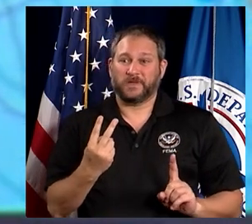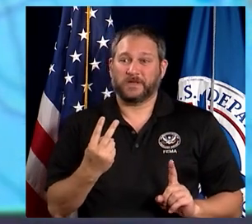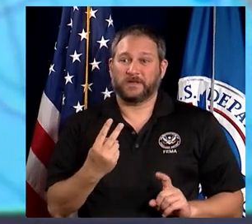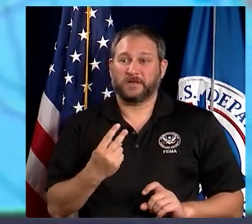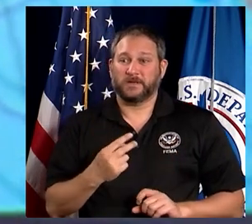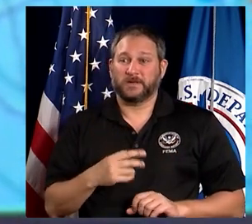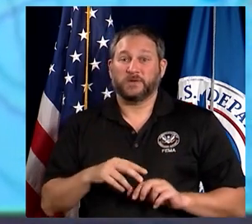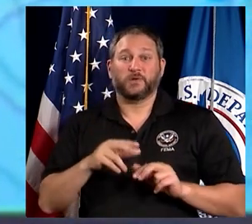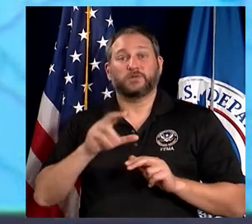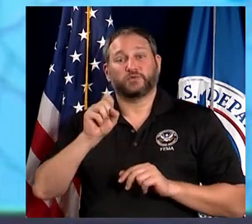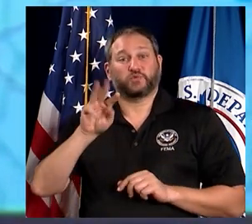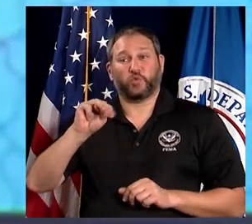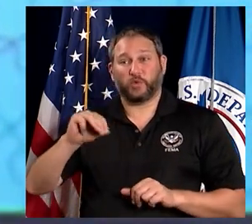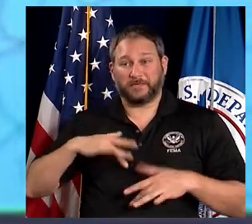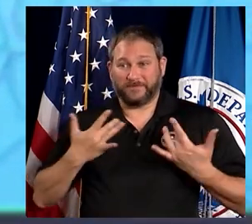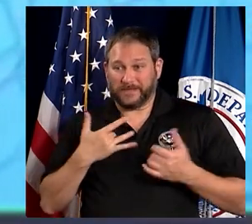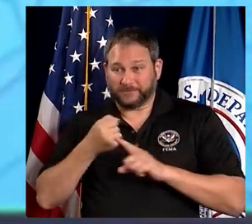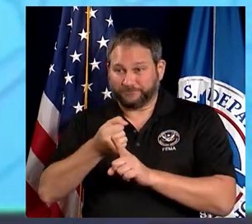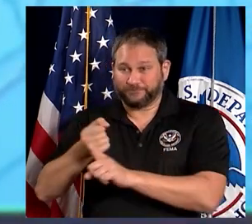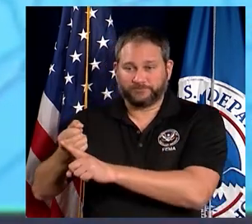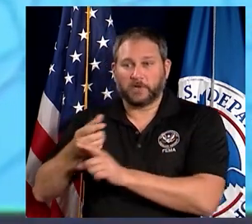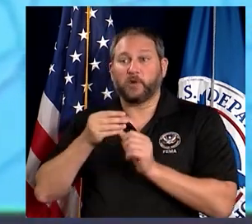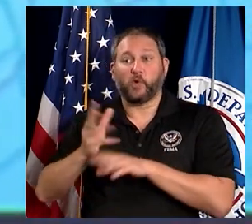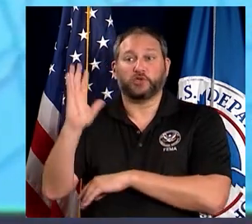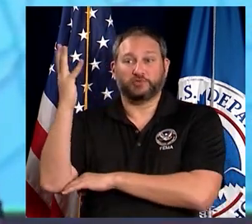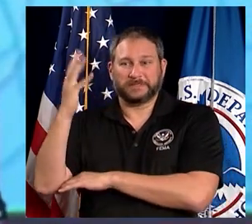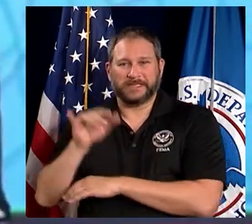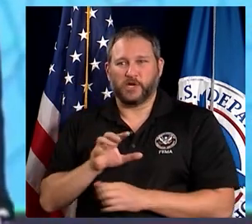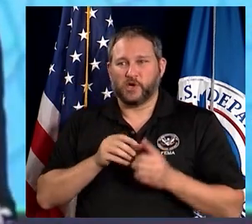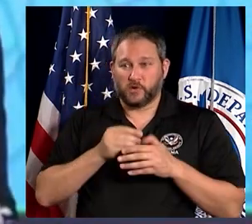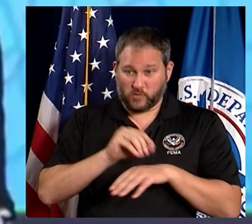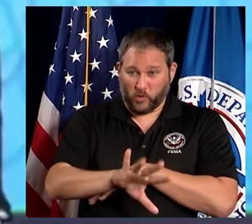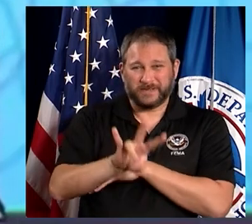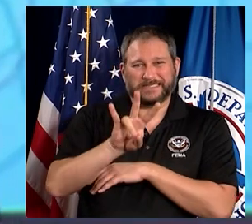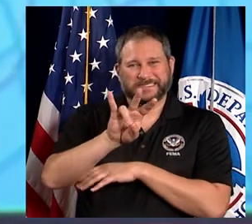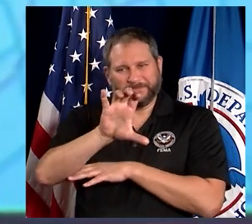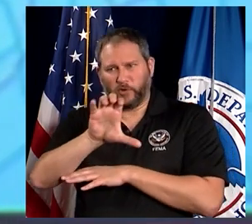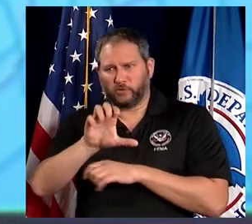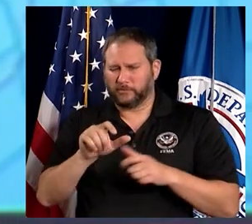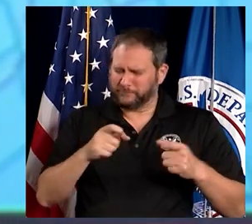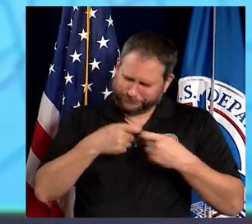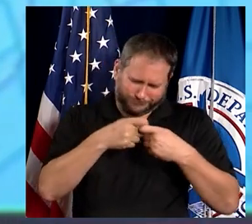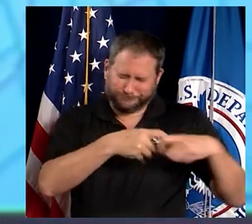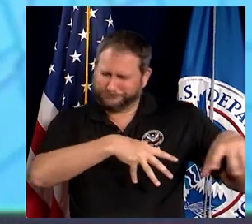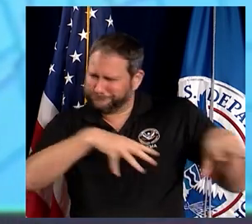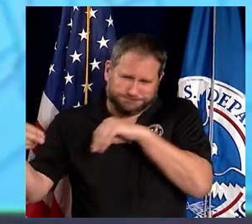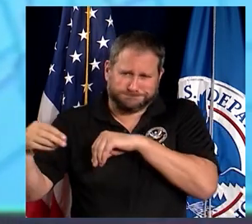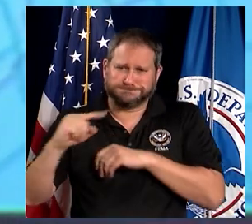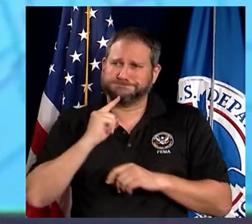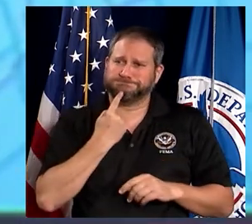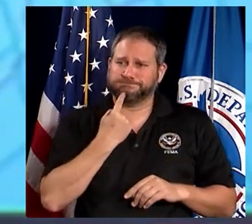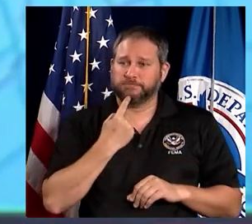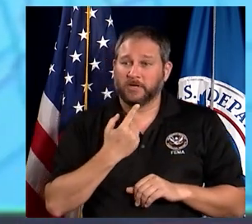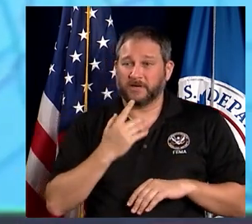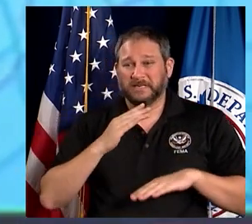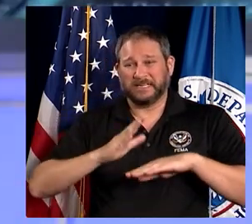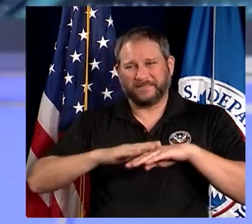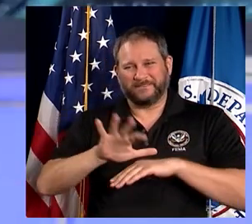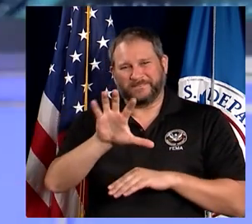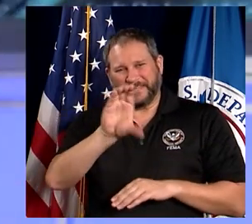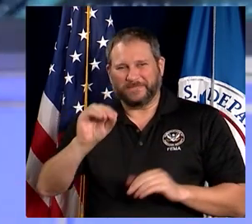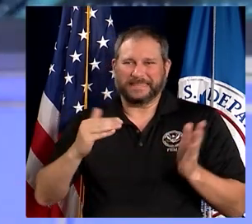large trees, caused 700 major outages in the United States, which means at least 50,000 customers were